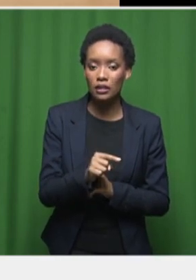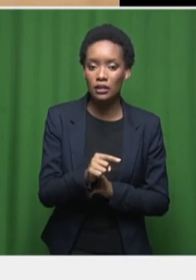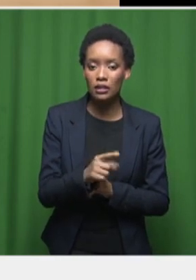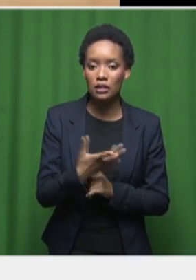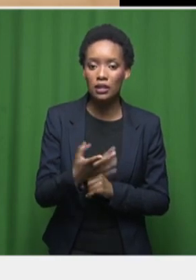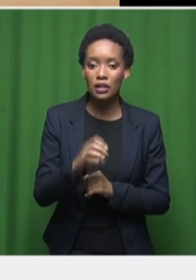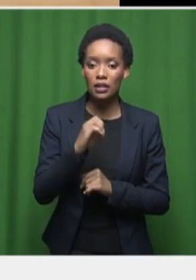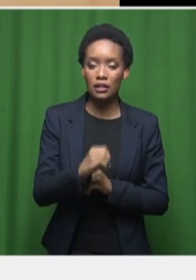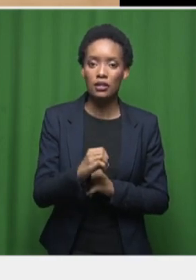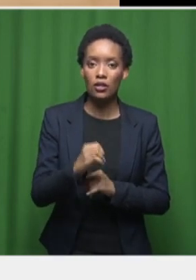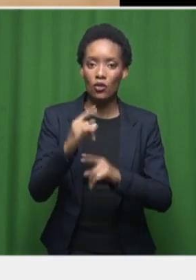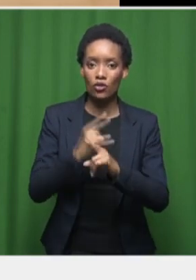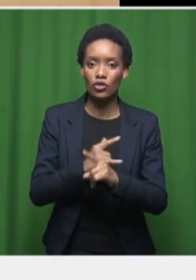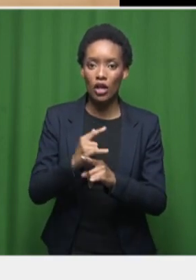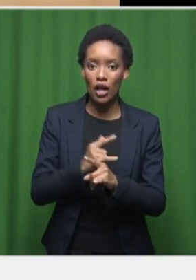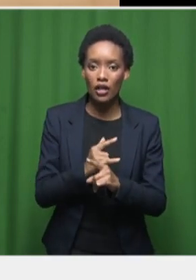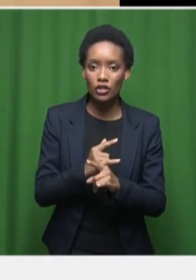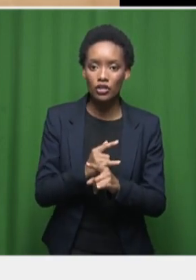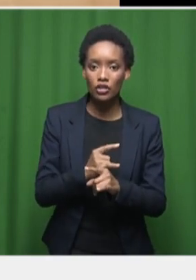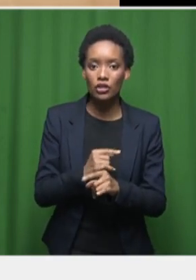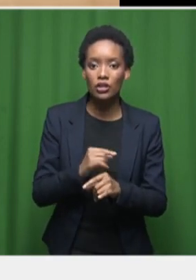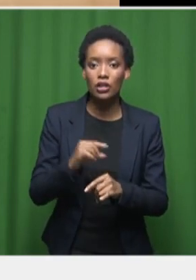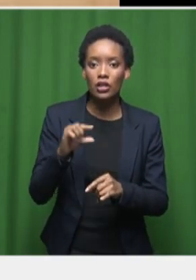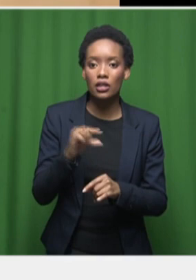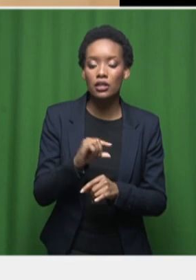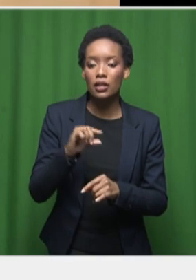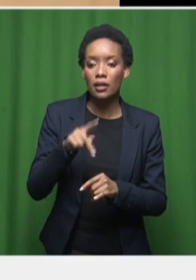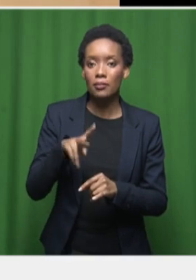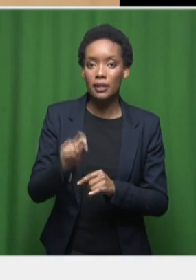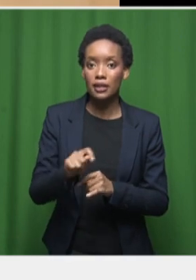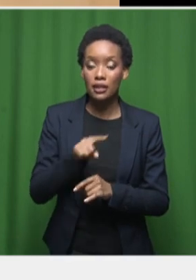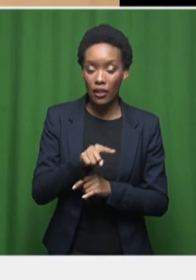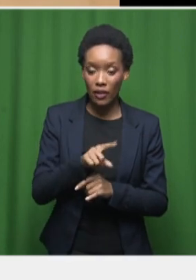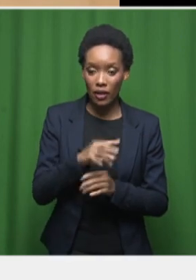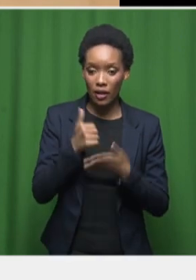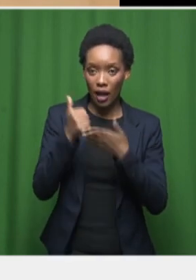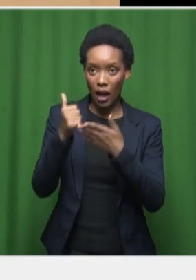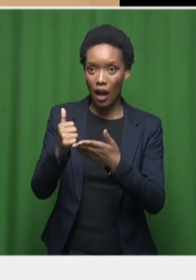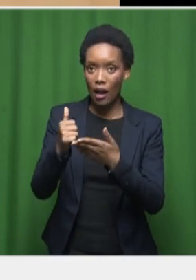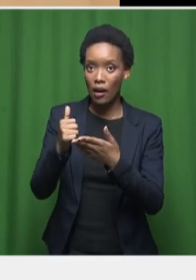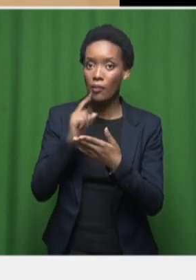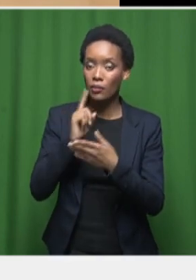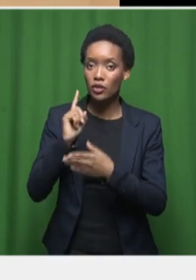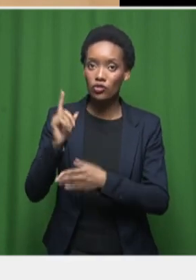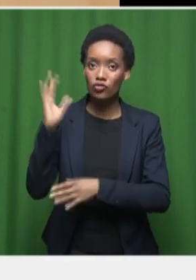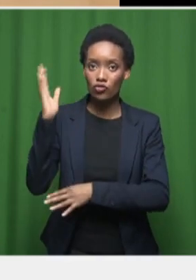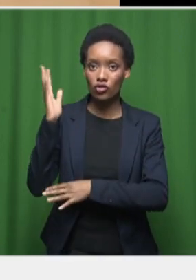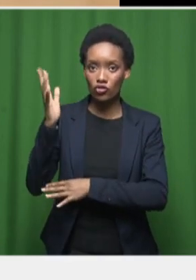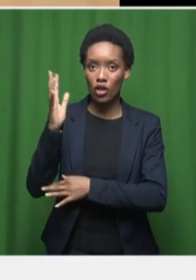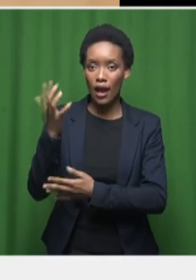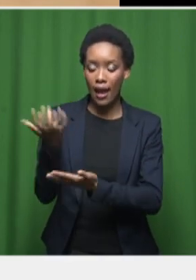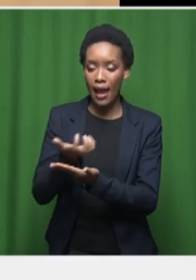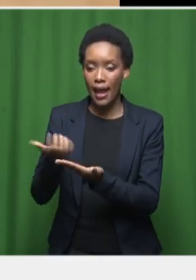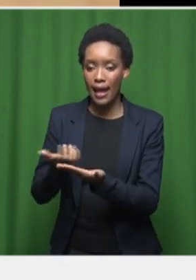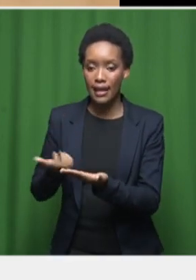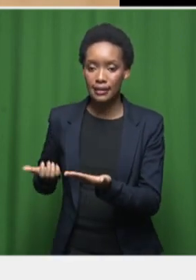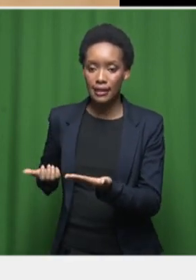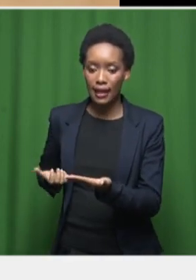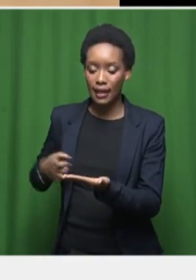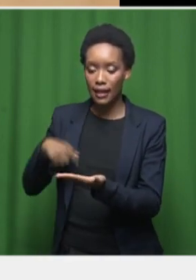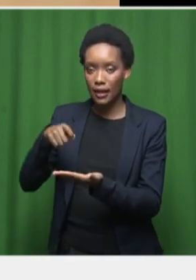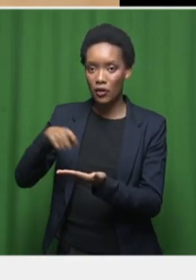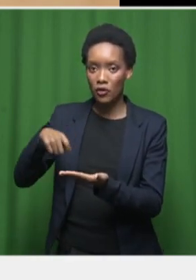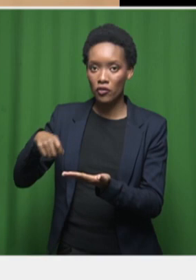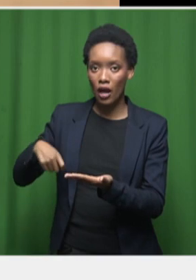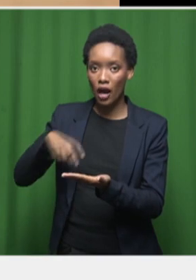Zero ChatGPT, which allows educators to detect essays that are being generated by